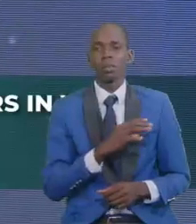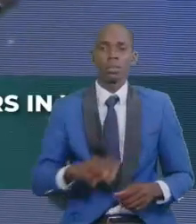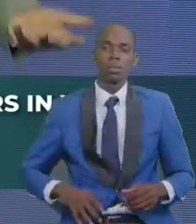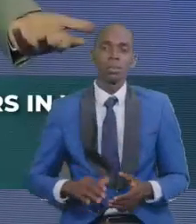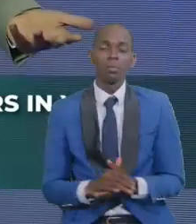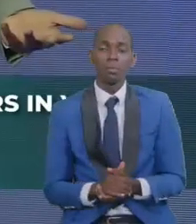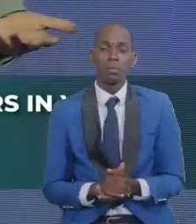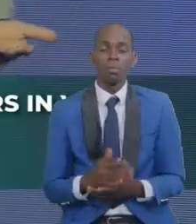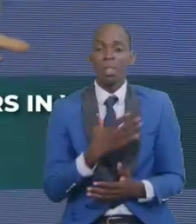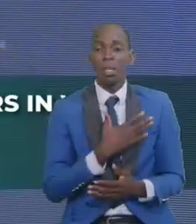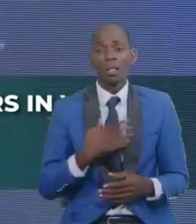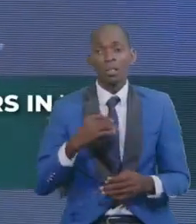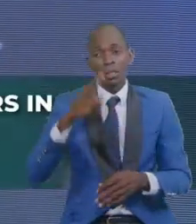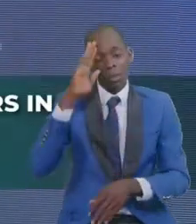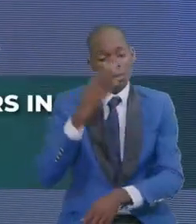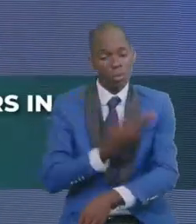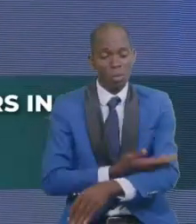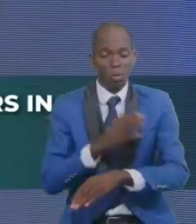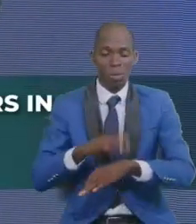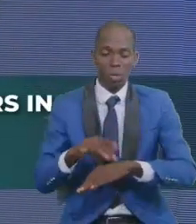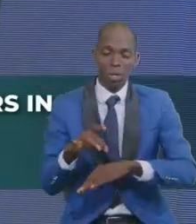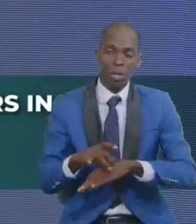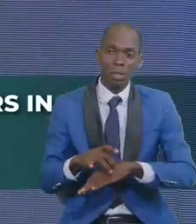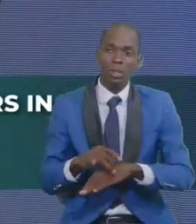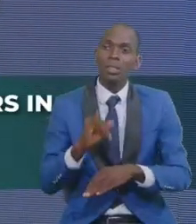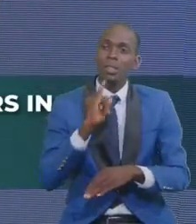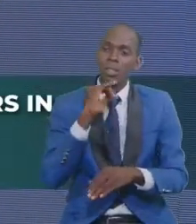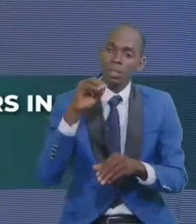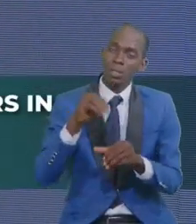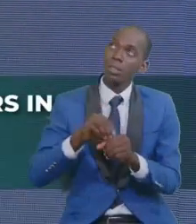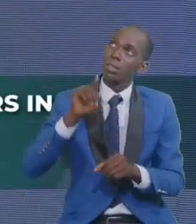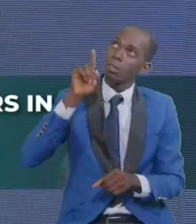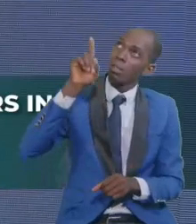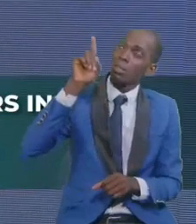And the Son on earth is in him.